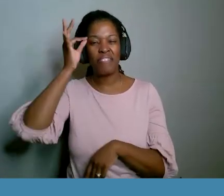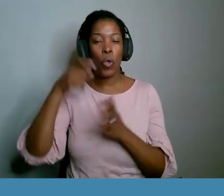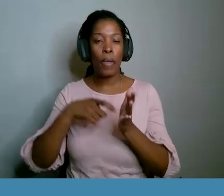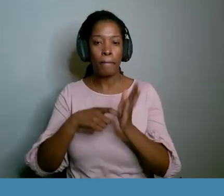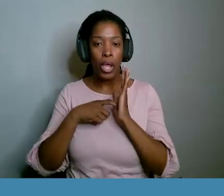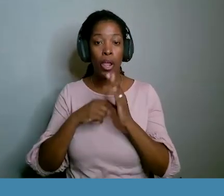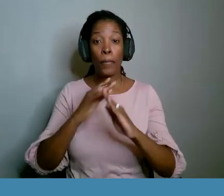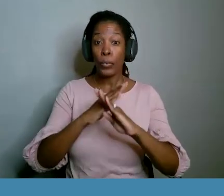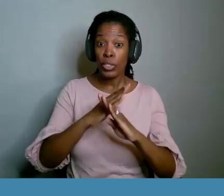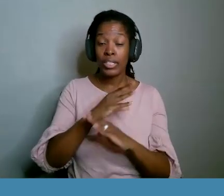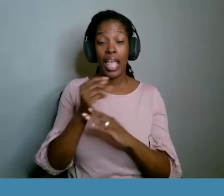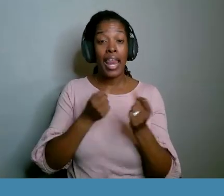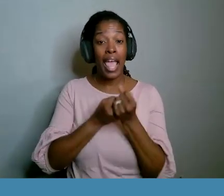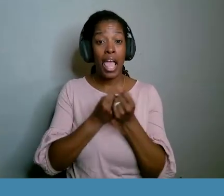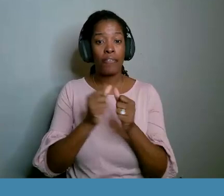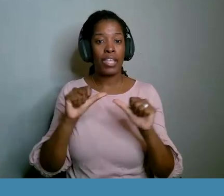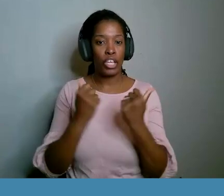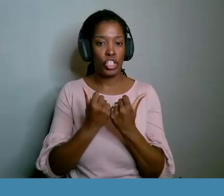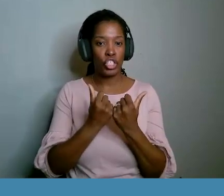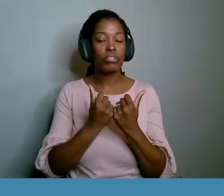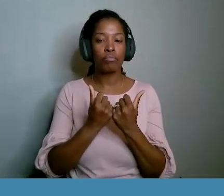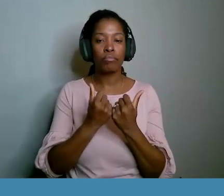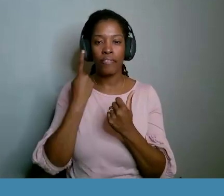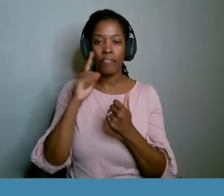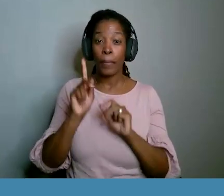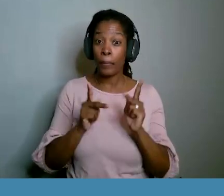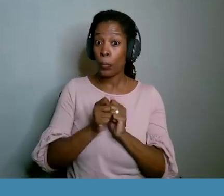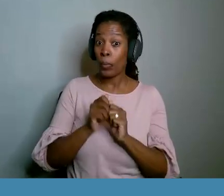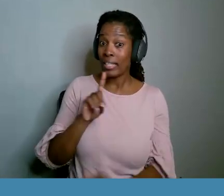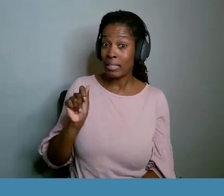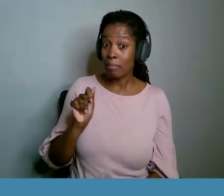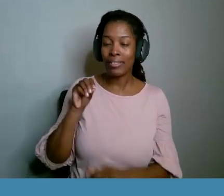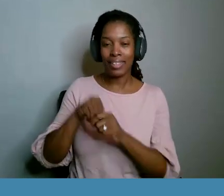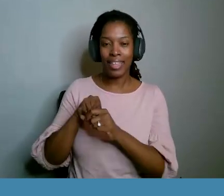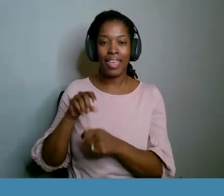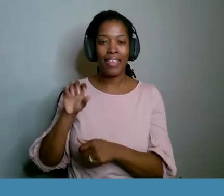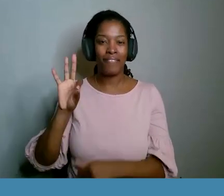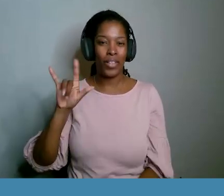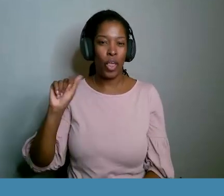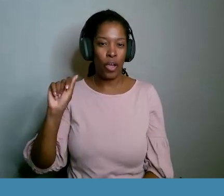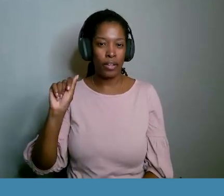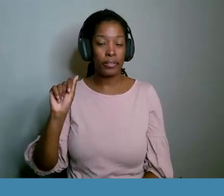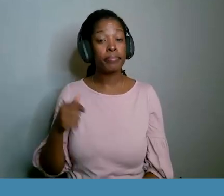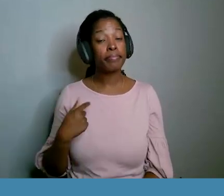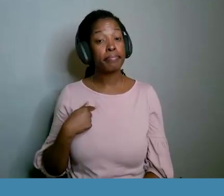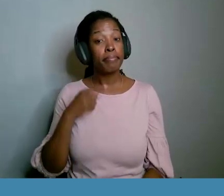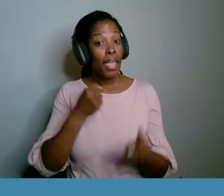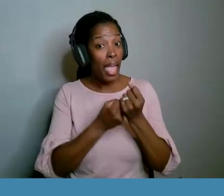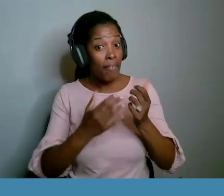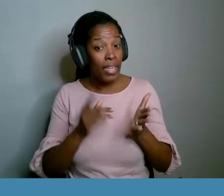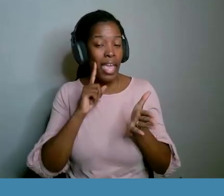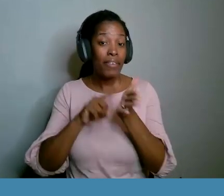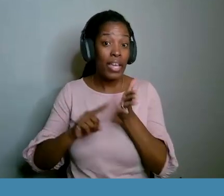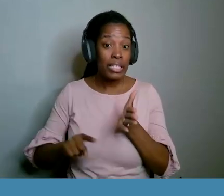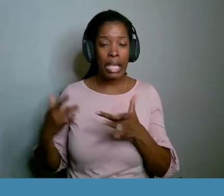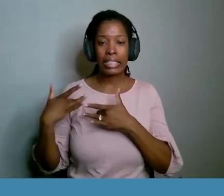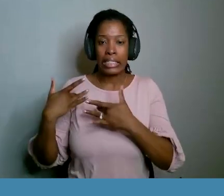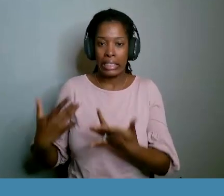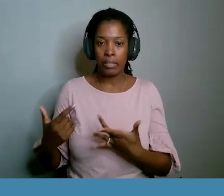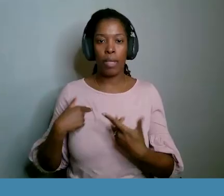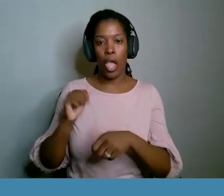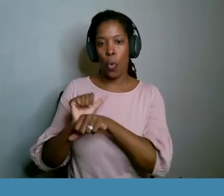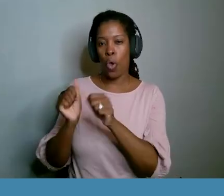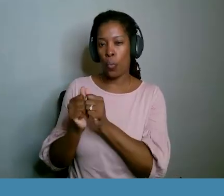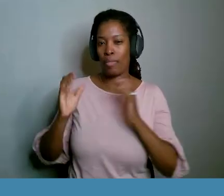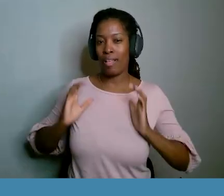advocacy agency for people with disabilities in the state of Florida. So as an advocate investigator, I typically find myself working with our clients with